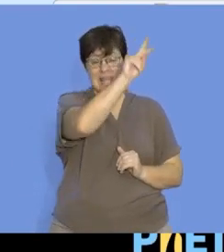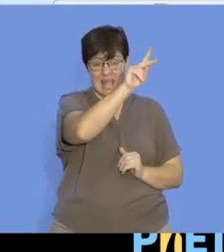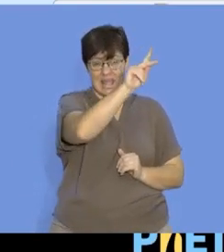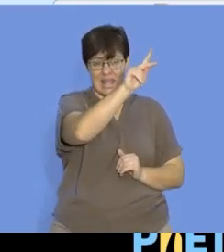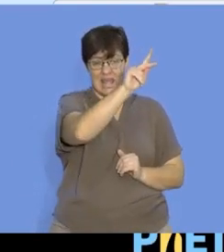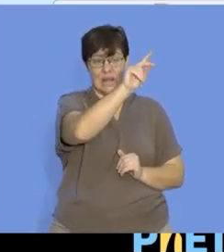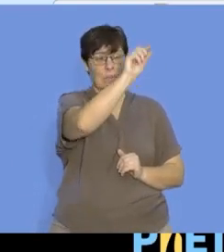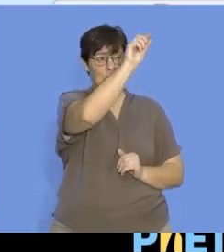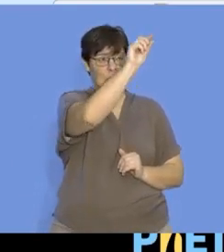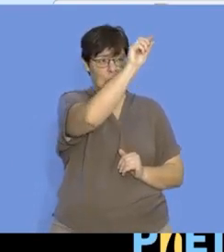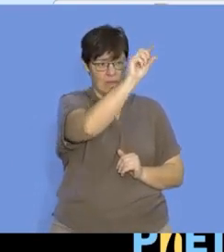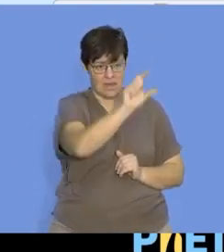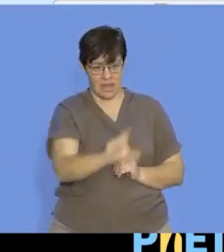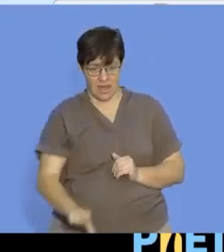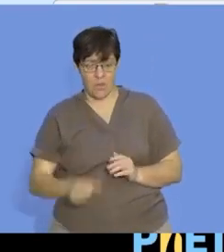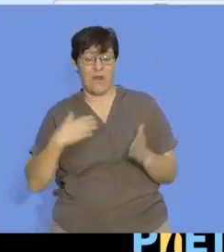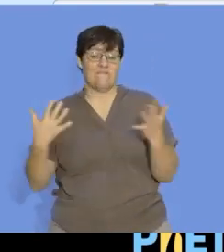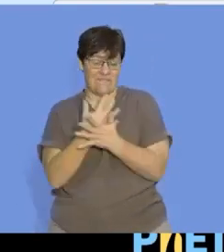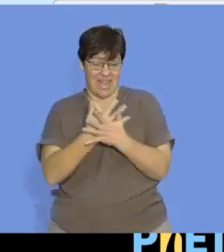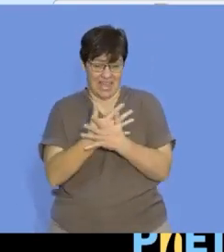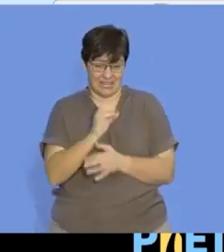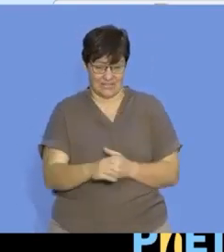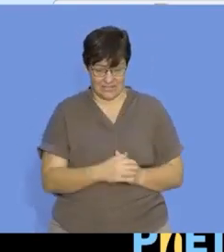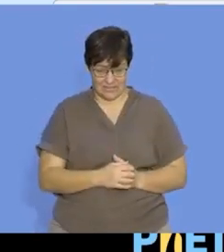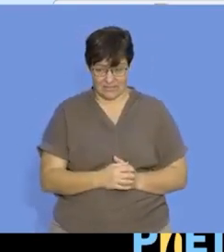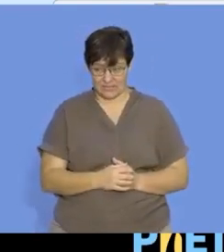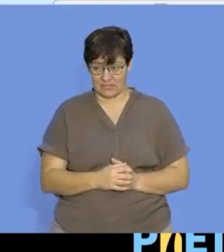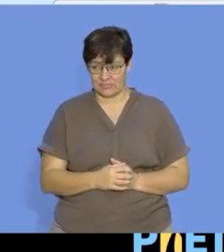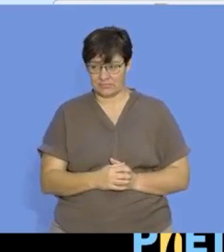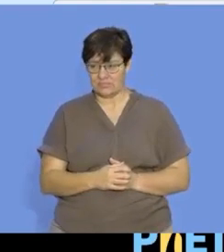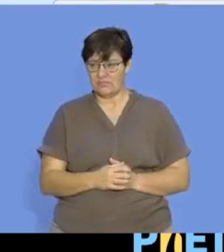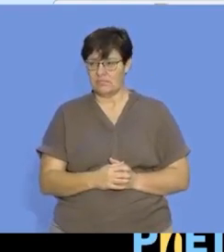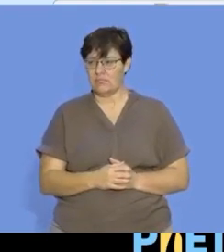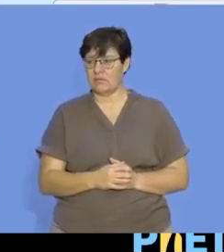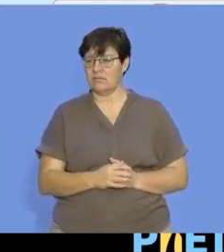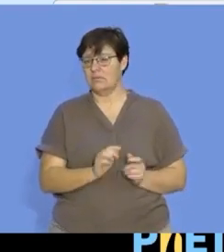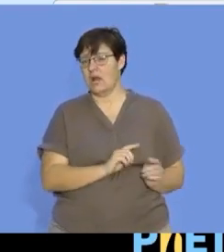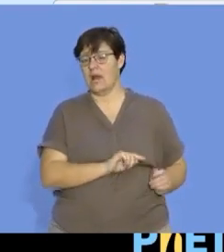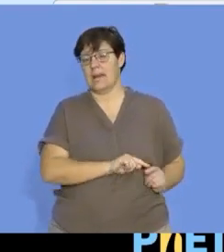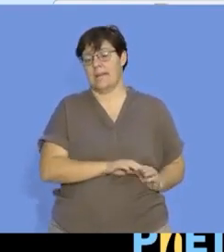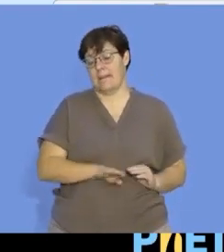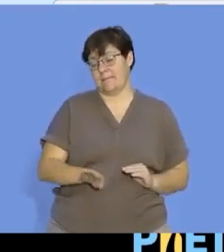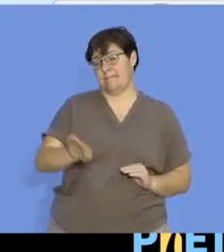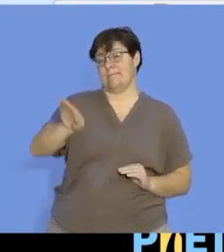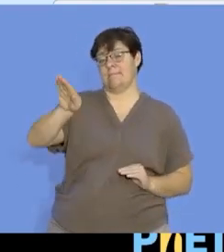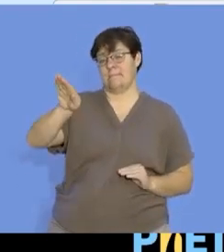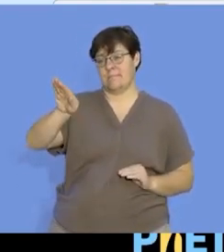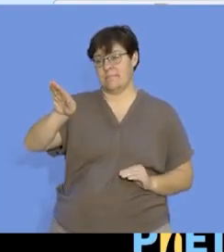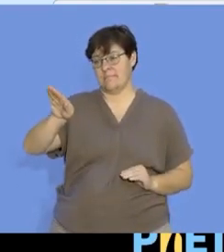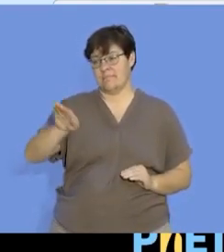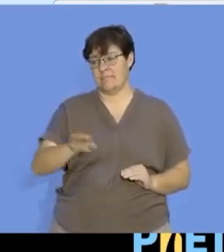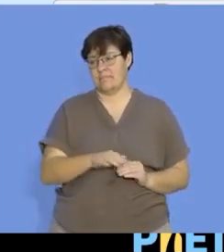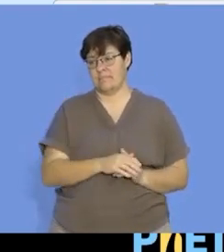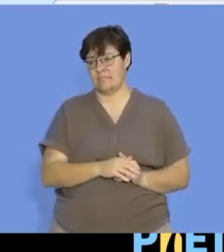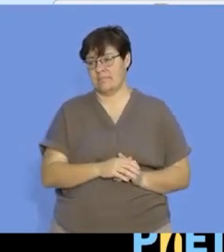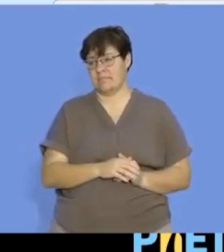high because it's moving fast. Here, when I get to this point, okay,